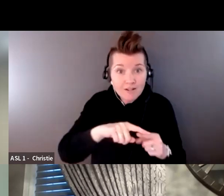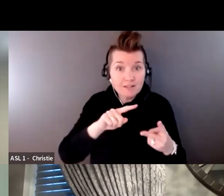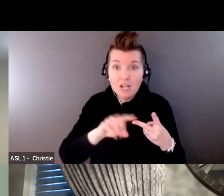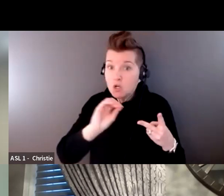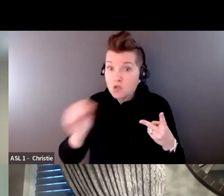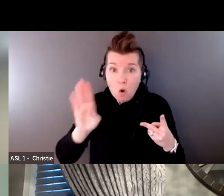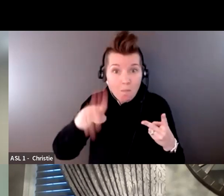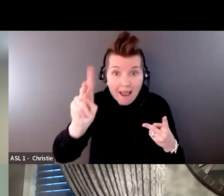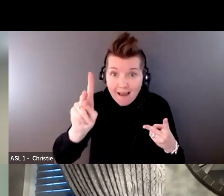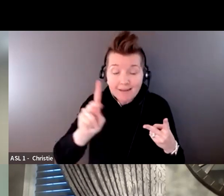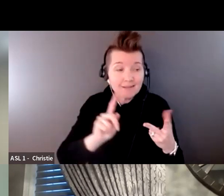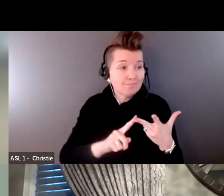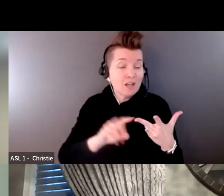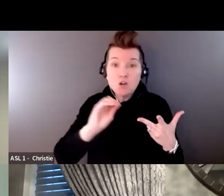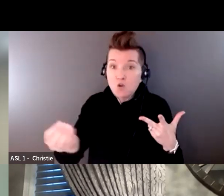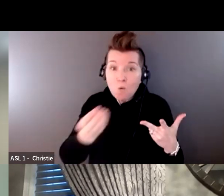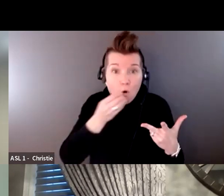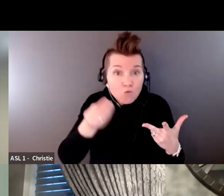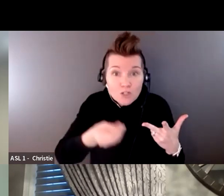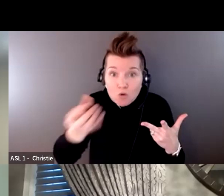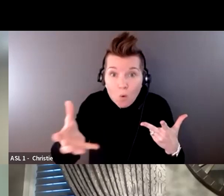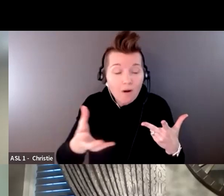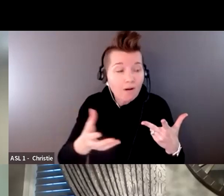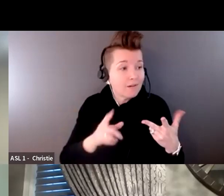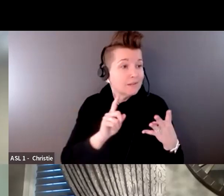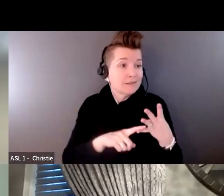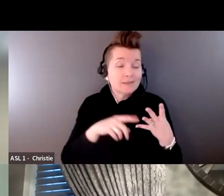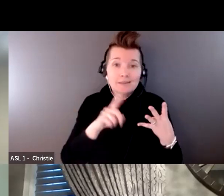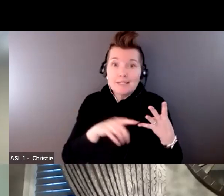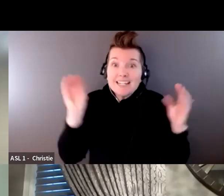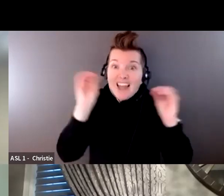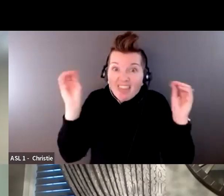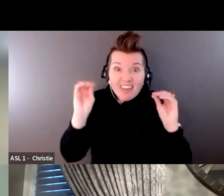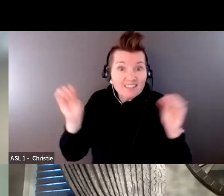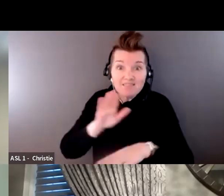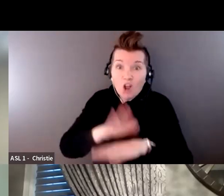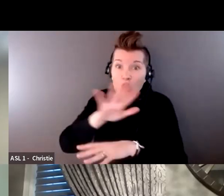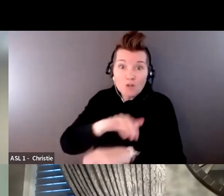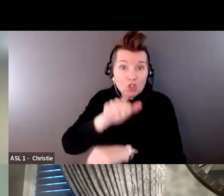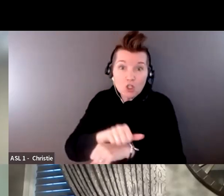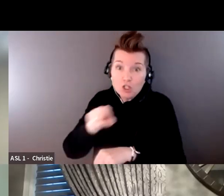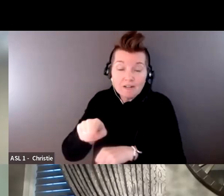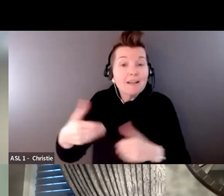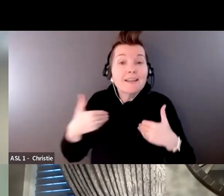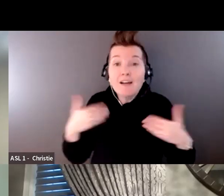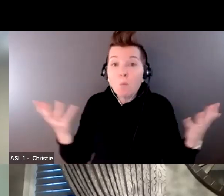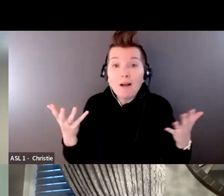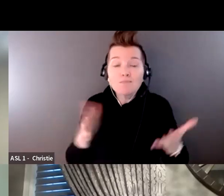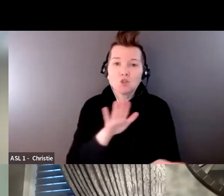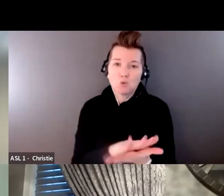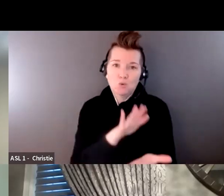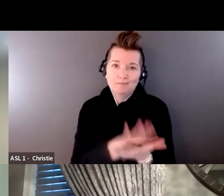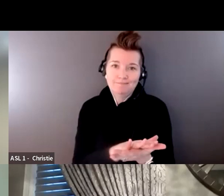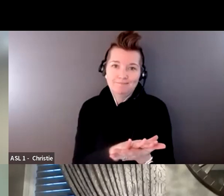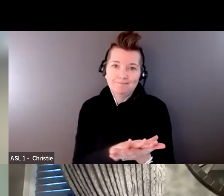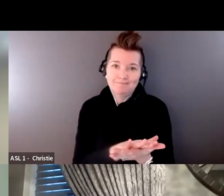no any kind of like no grocery stores, anything like that on the reserves. The only thing that they do have are schools.